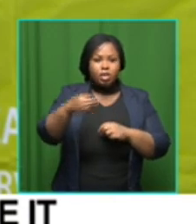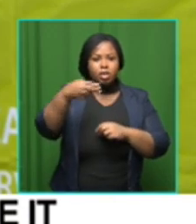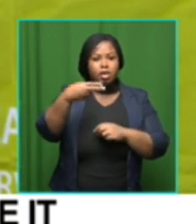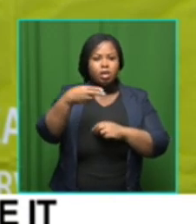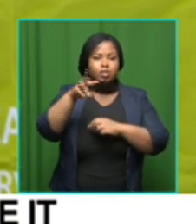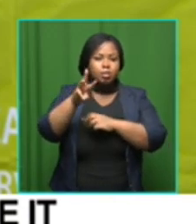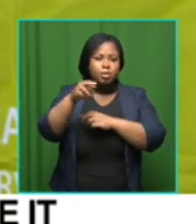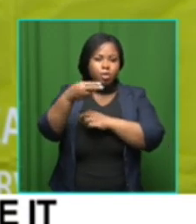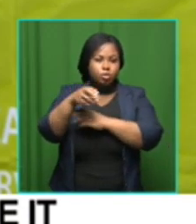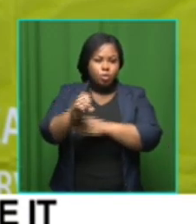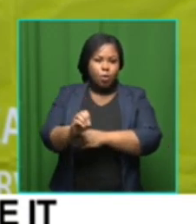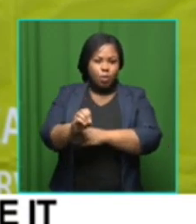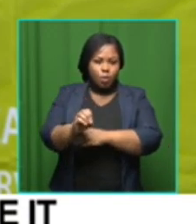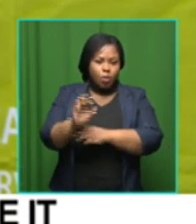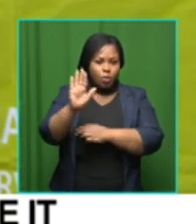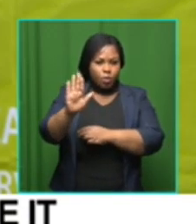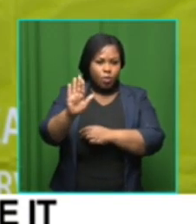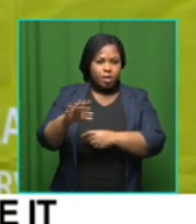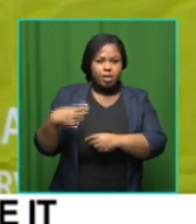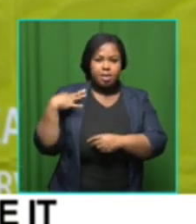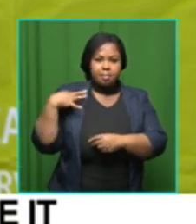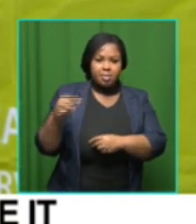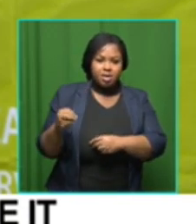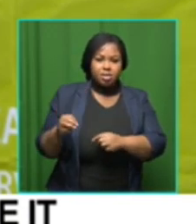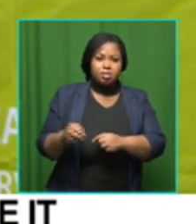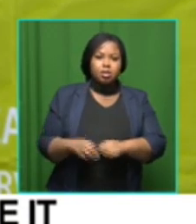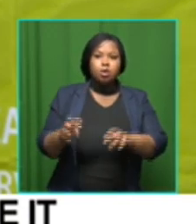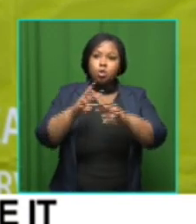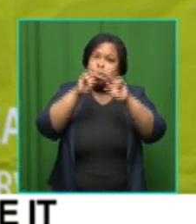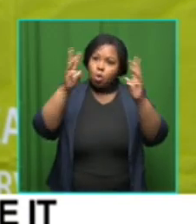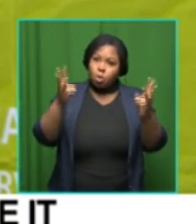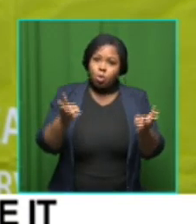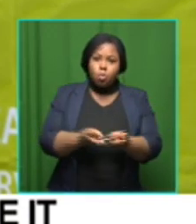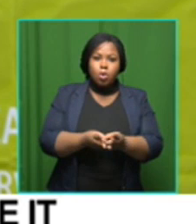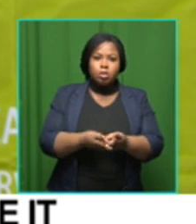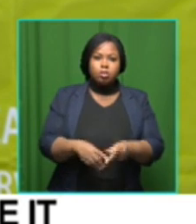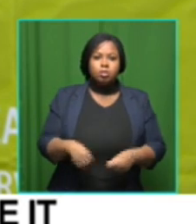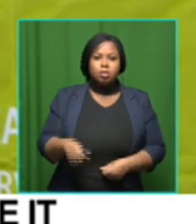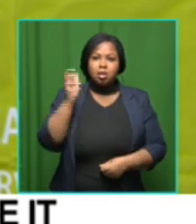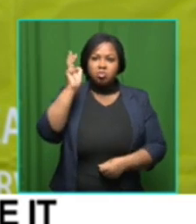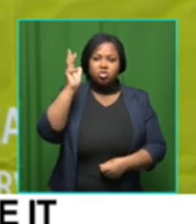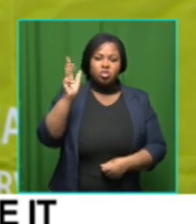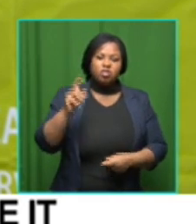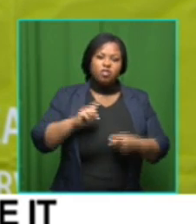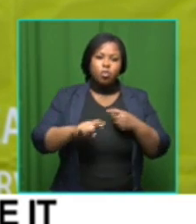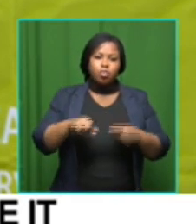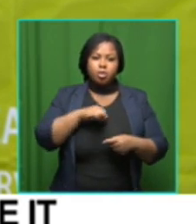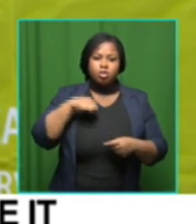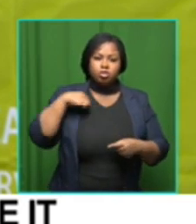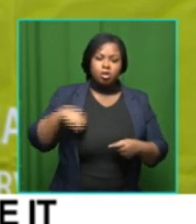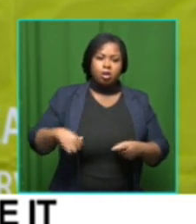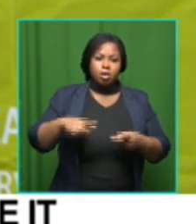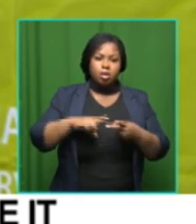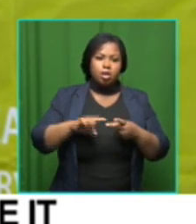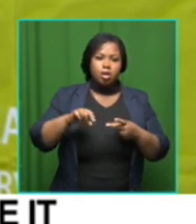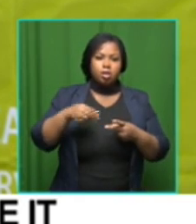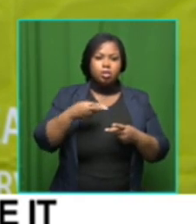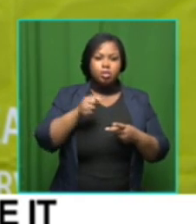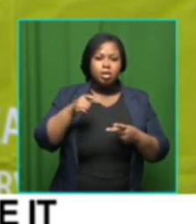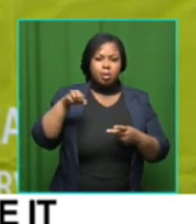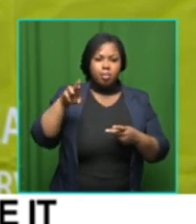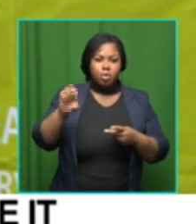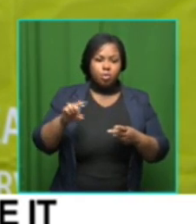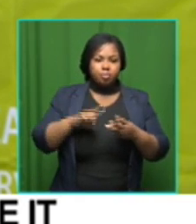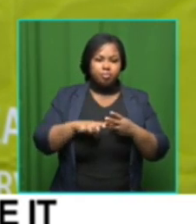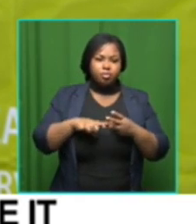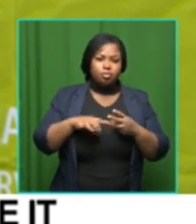of health in the whole world were actually taking presentations from China, from Singapore, from Korea, from Japan, what